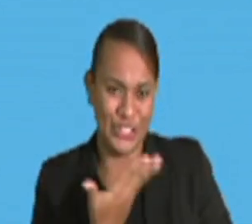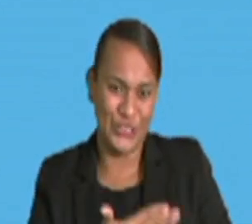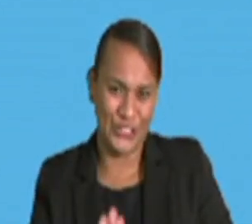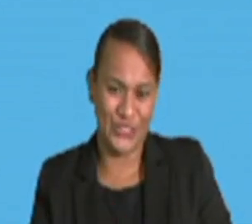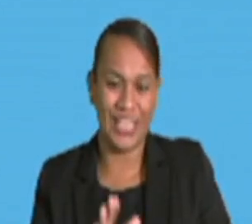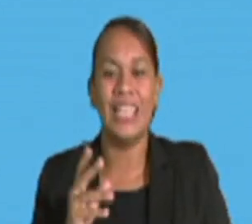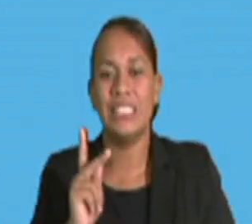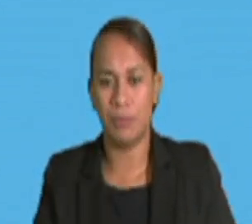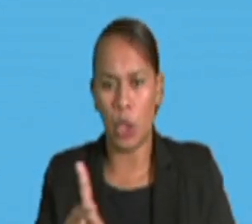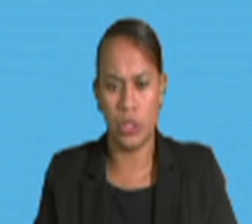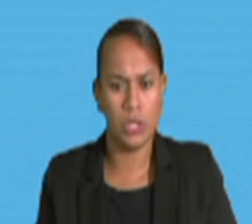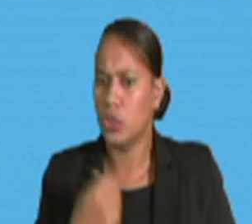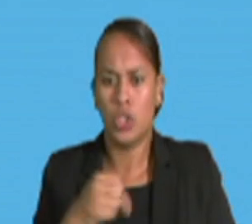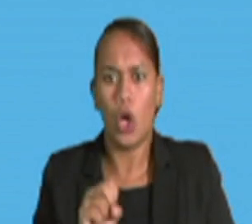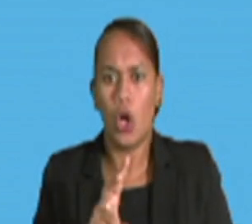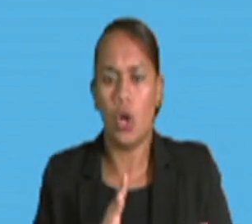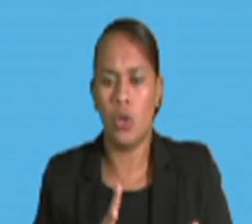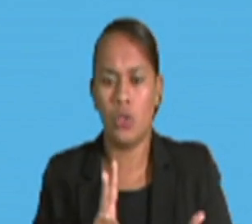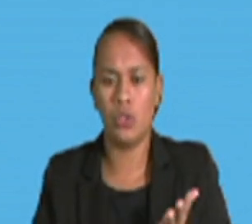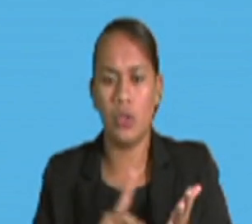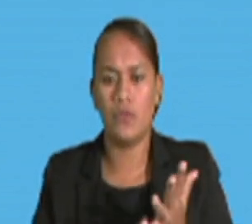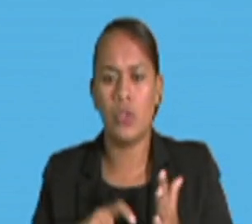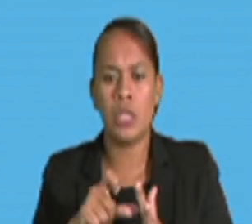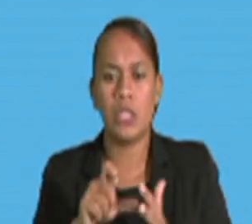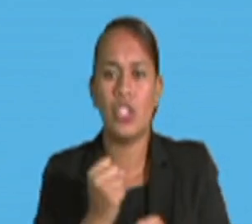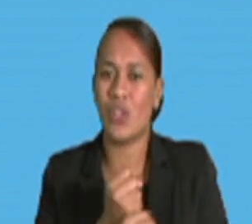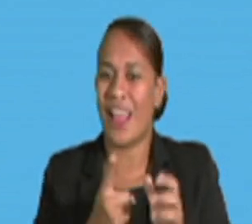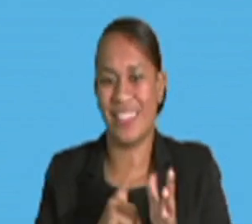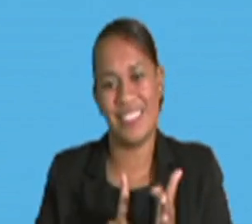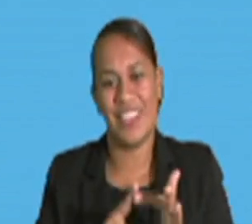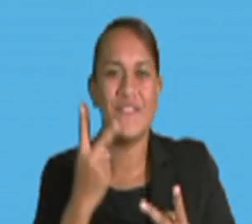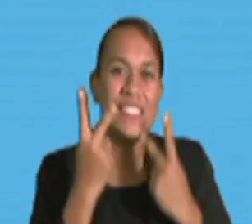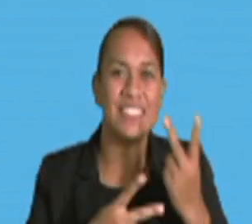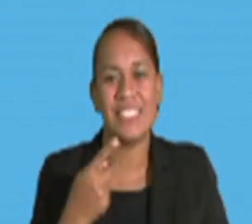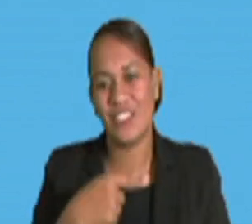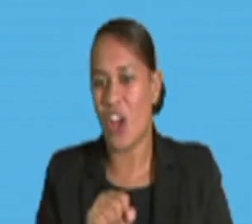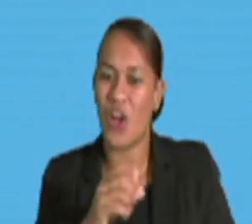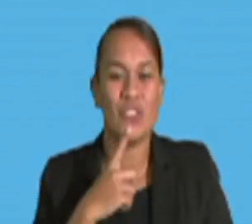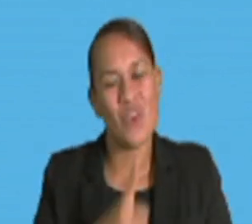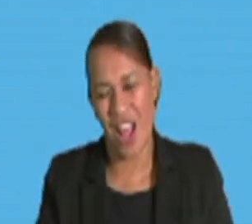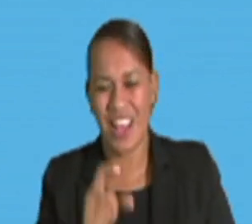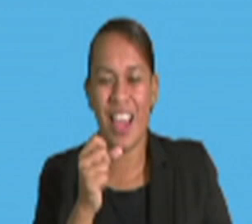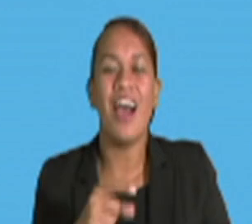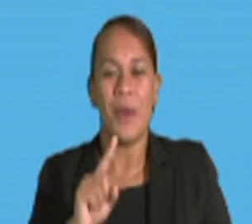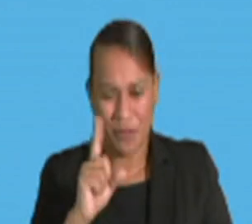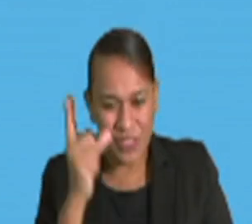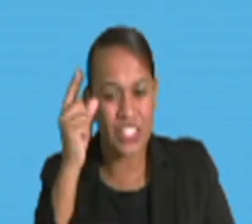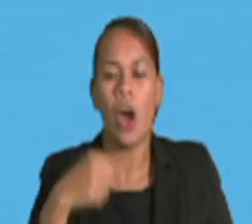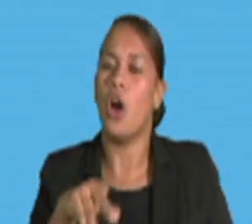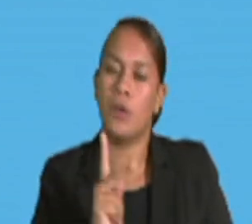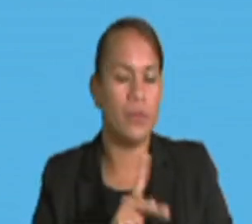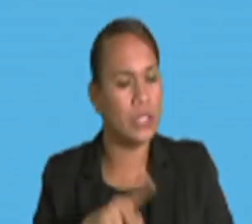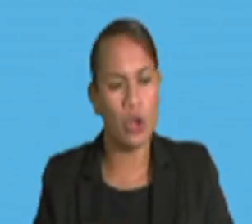Bulangi passport or in a Tauke passport. There's only one variety, a Fijian passport carrying that